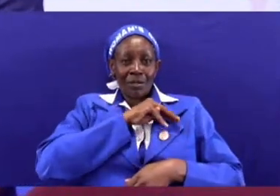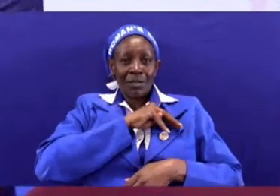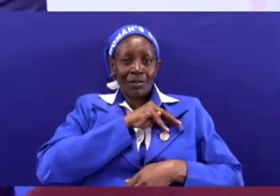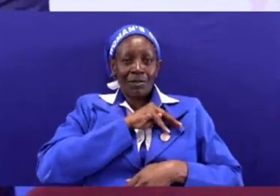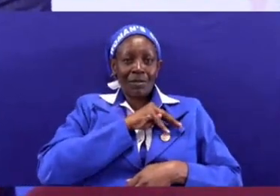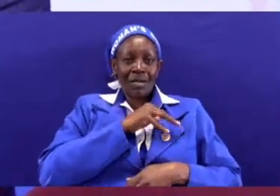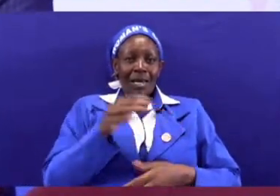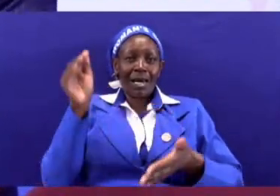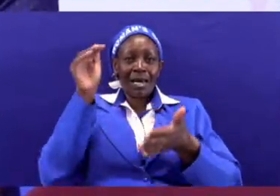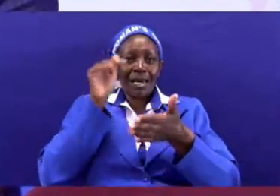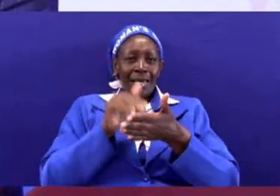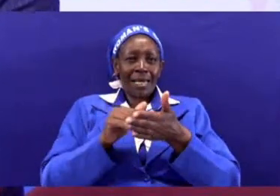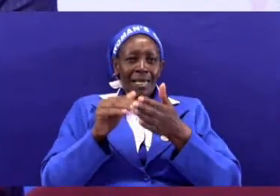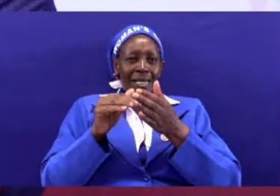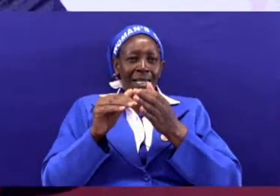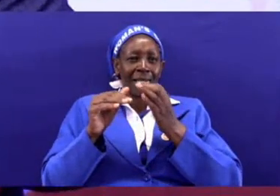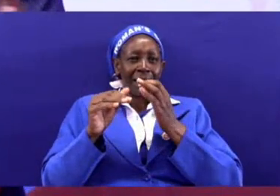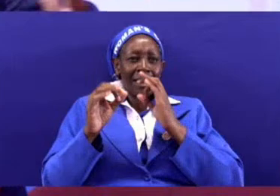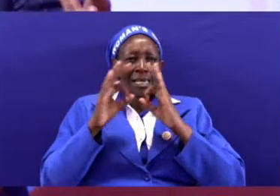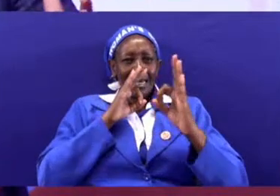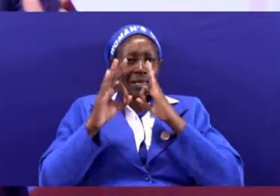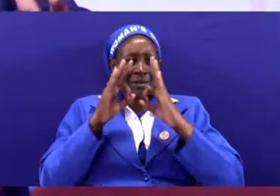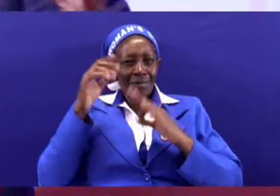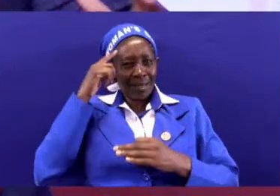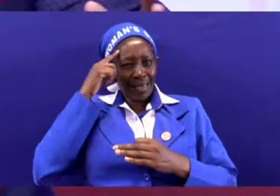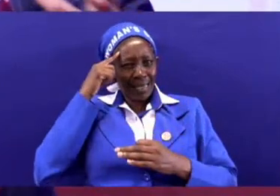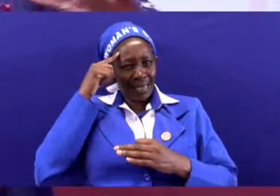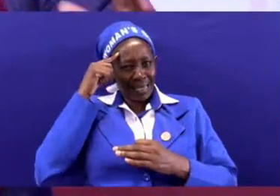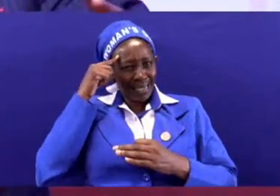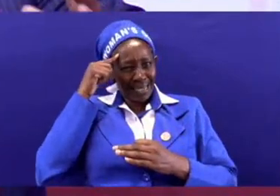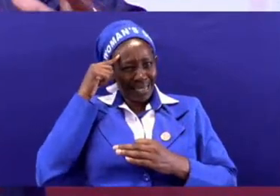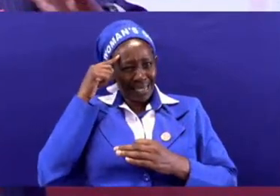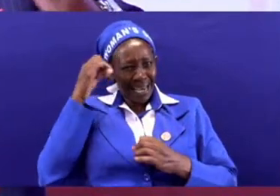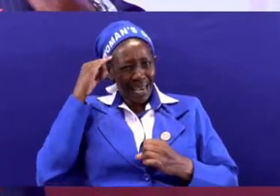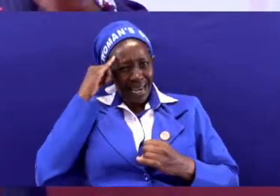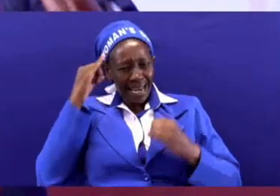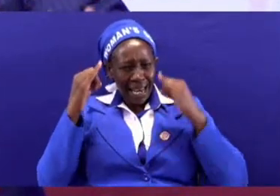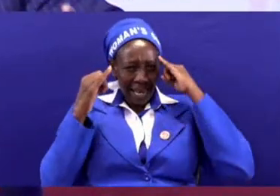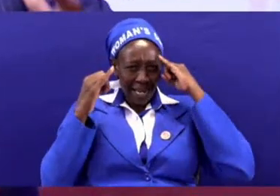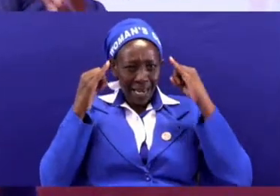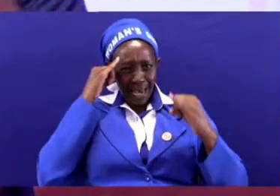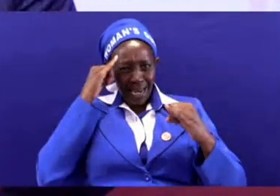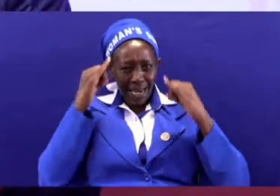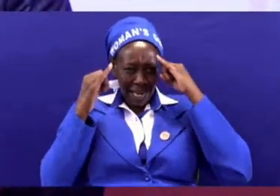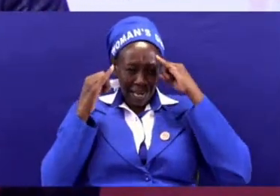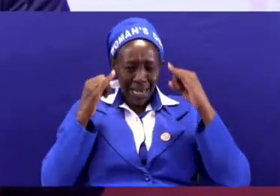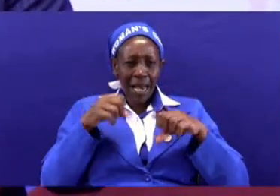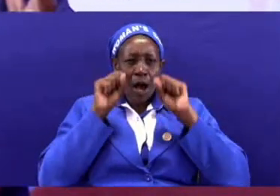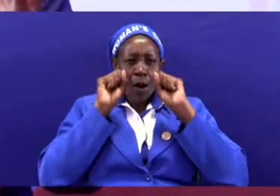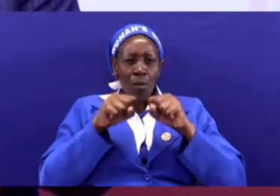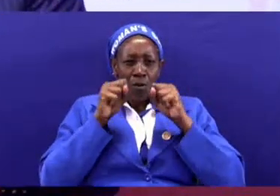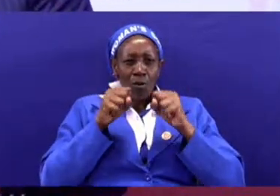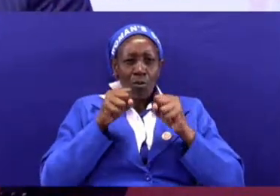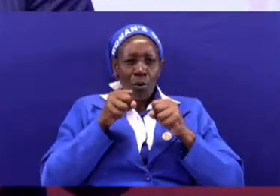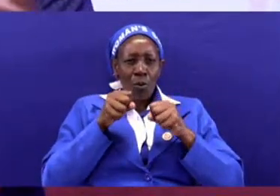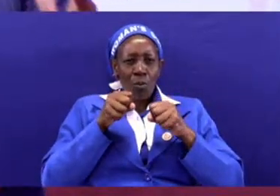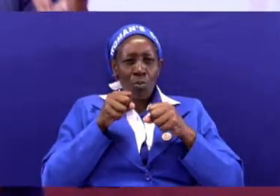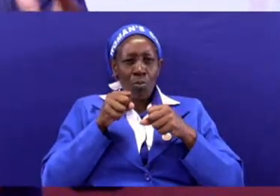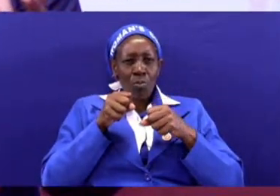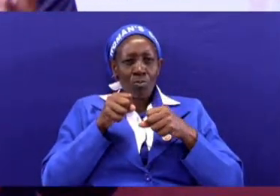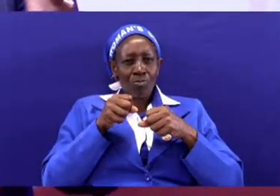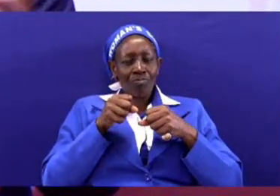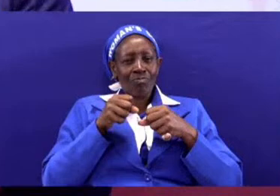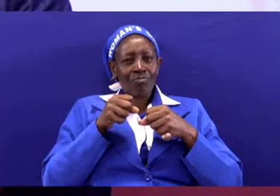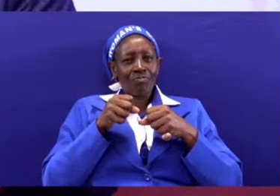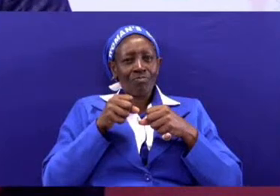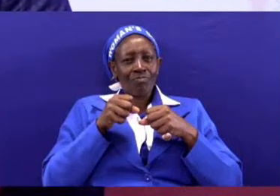always thinking about innovation, in innovation, we may drift away from the path that has been set for us, which is a good path, a good heritage,